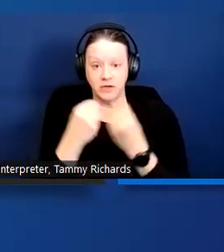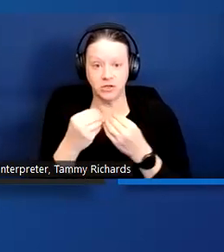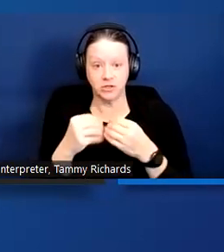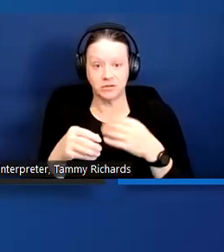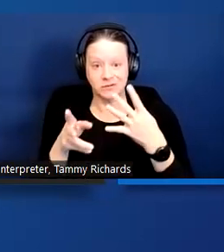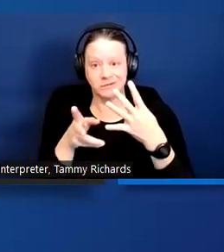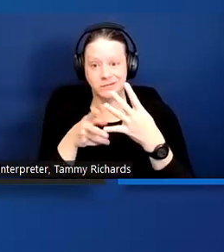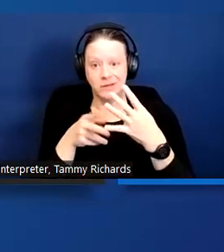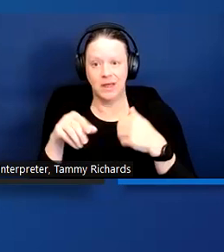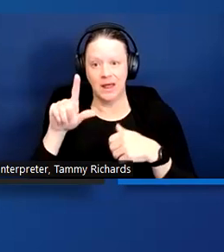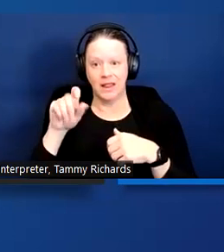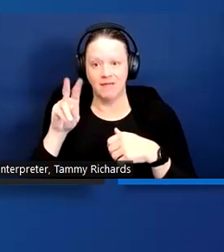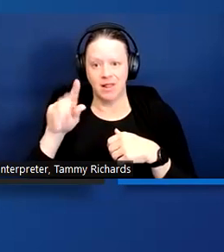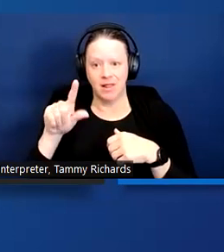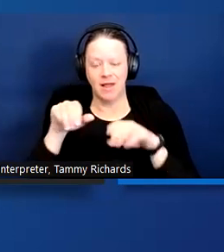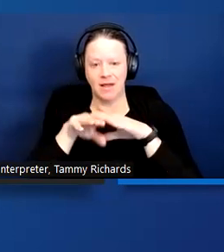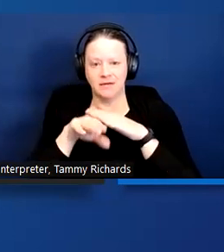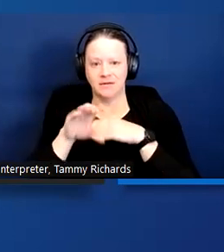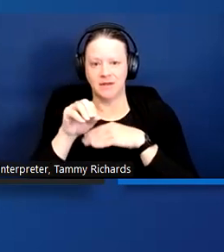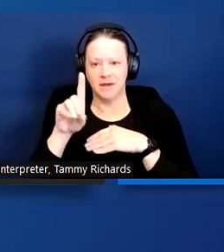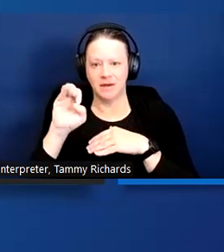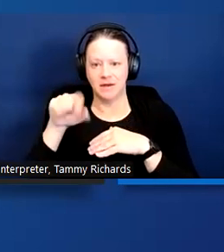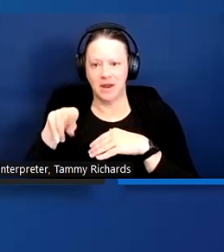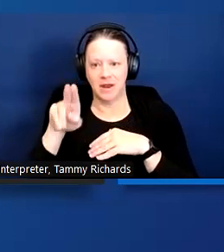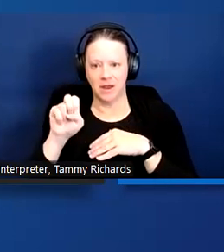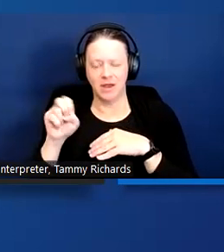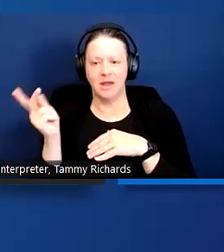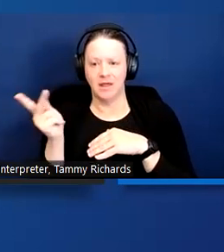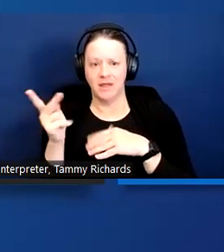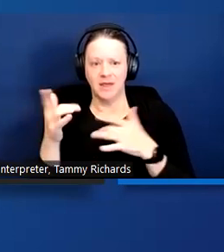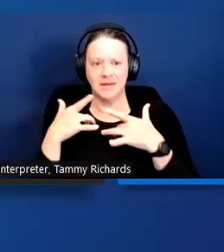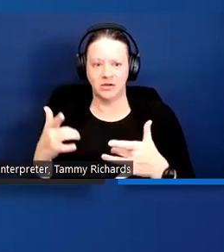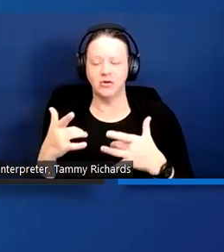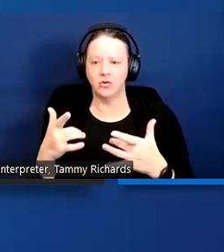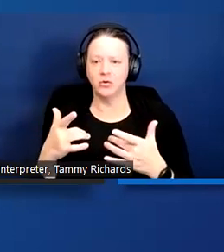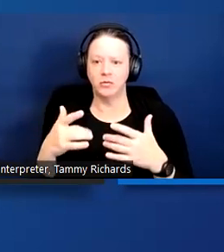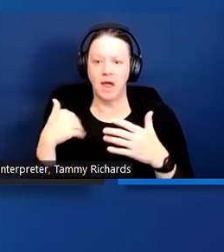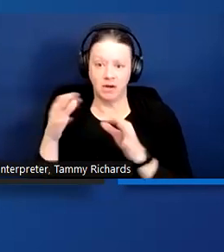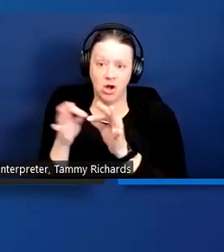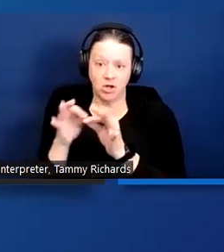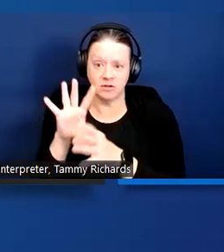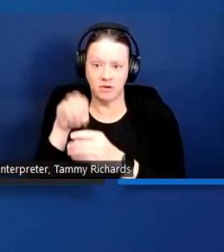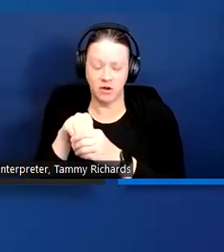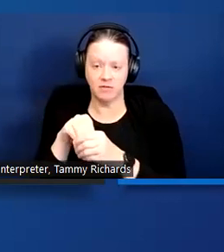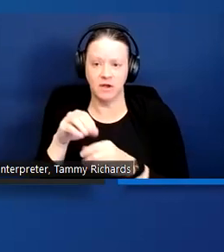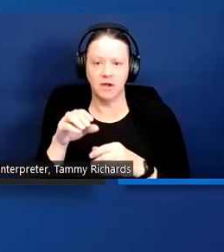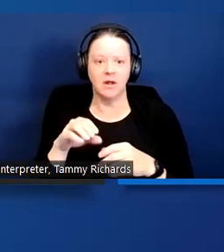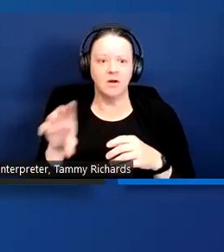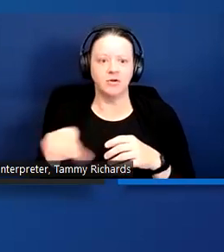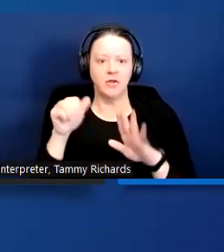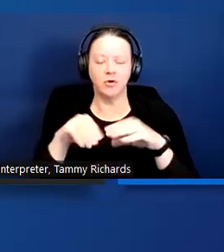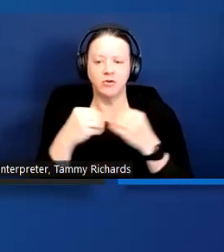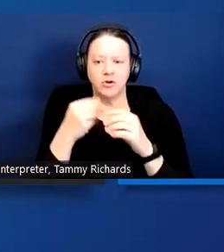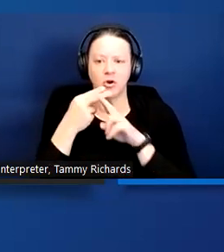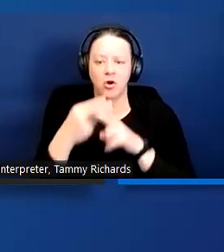they also help work towards certifications, such as the Trusted Tester certification that I have. There is another organization,